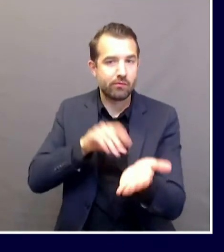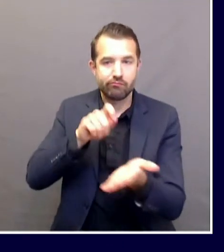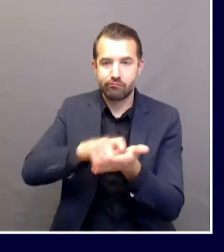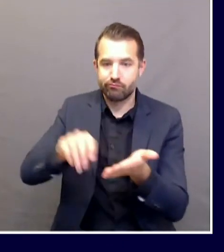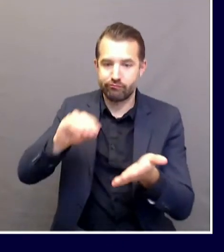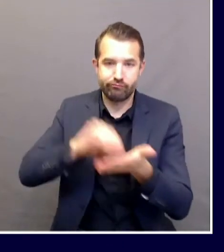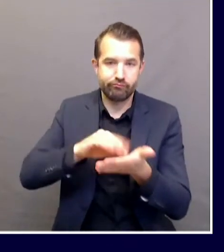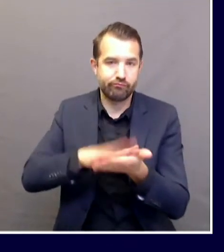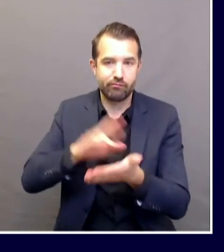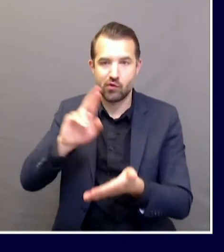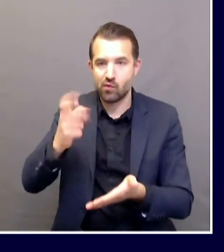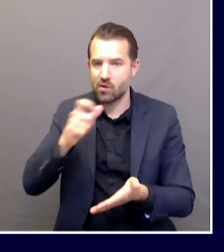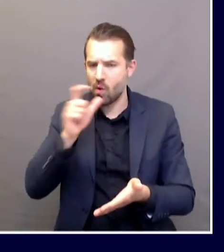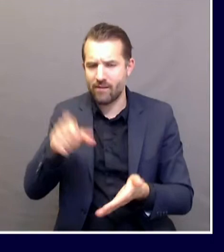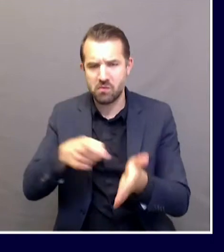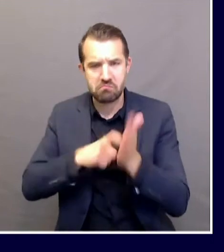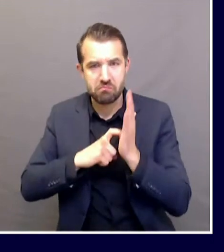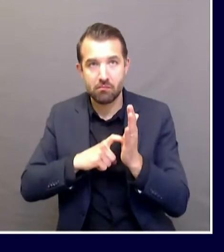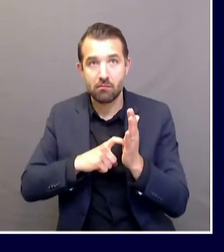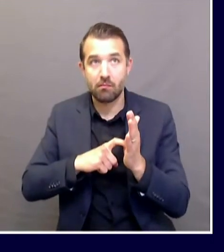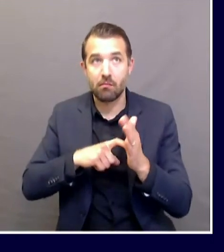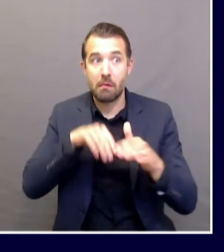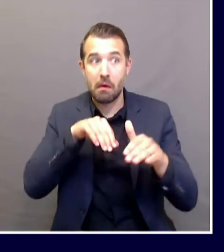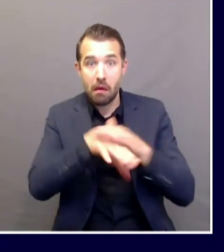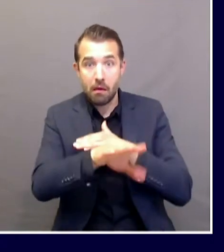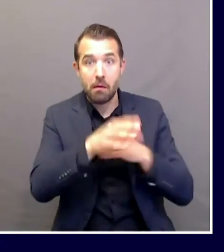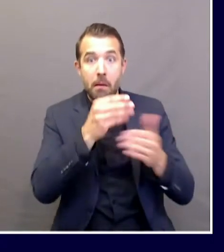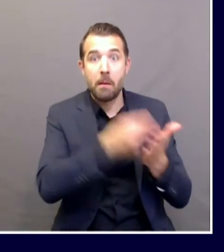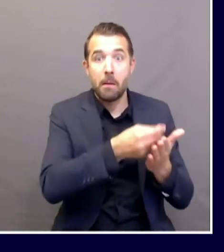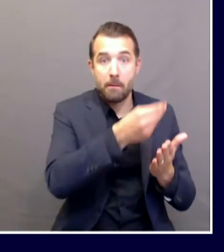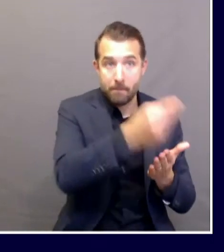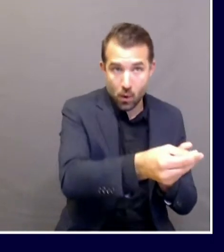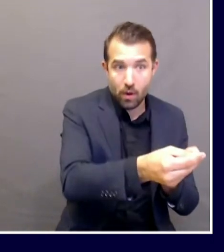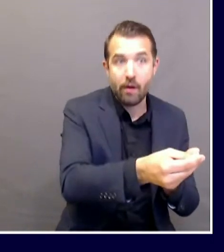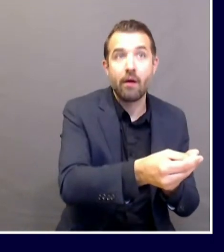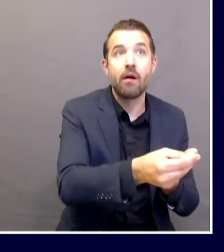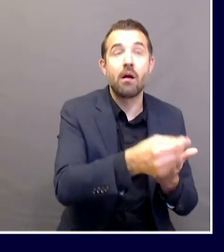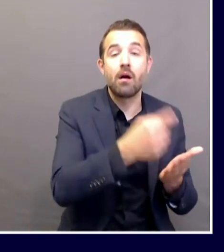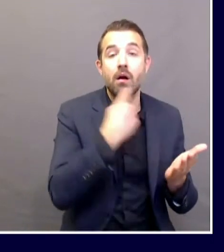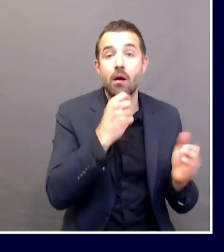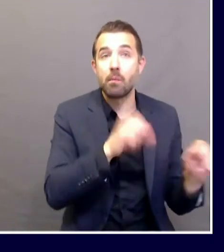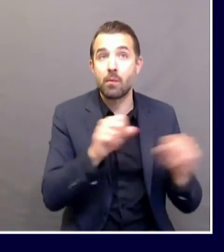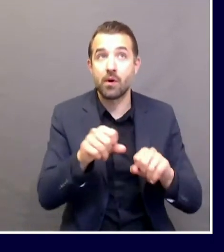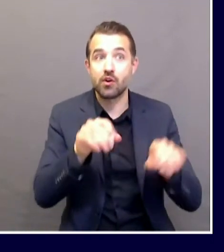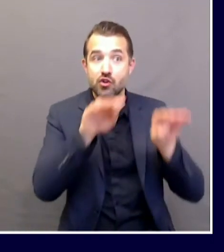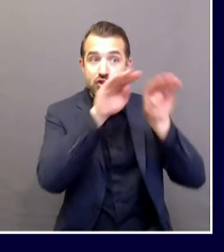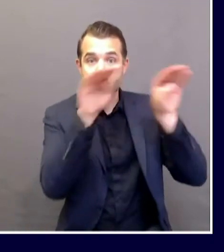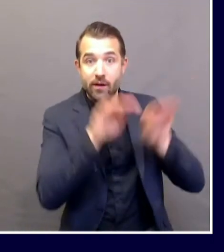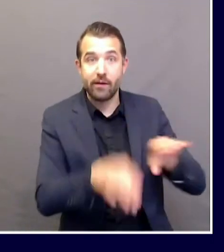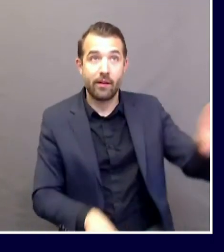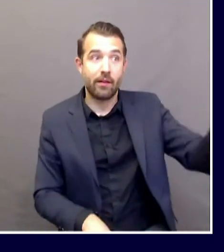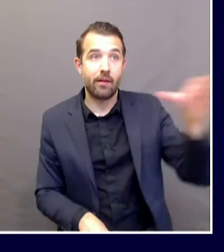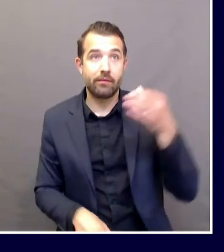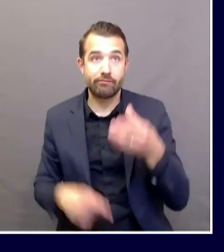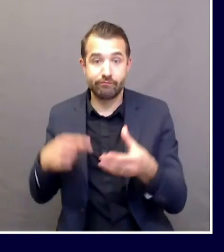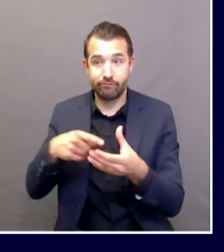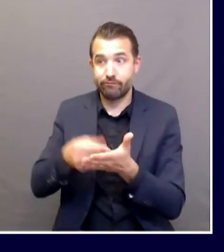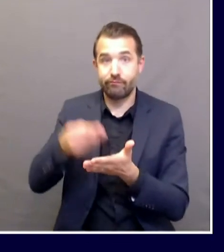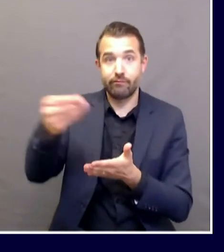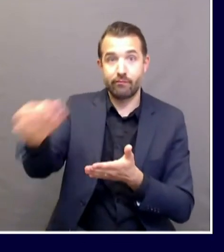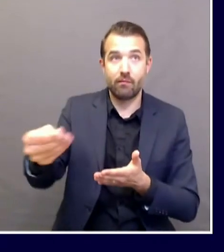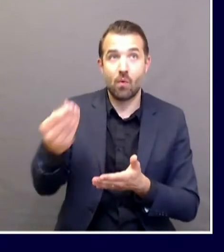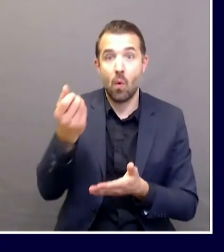the counter, or what's sometimes called behind the counter. Just got to ask for it. You don't need a doctor's note or anything of that nature. It's really easy